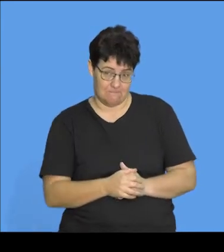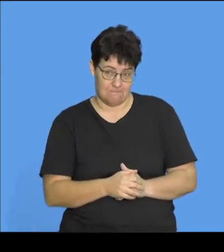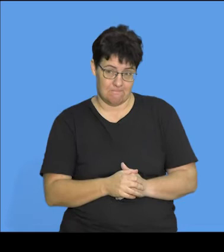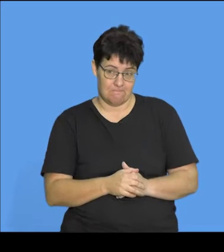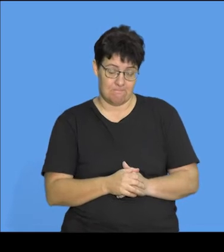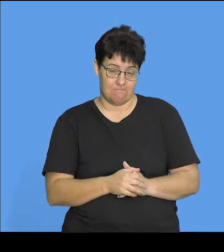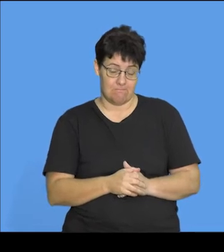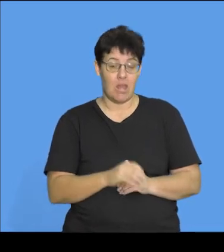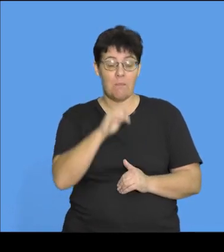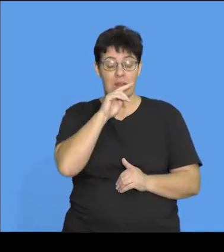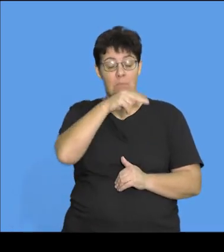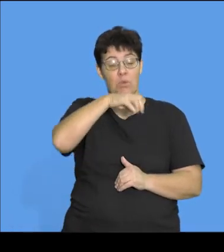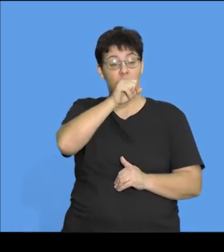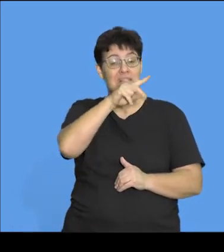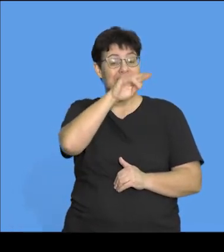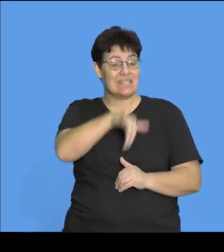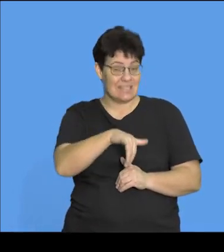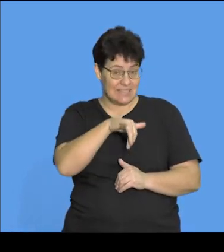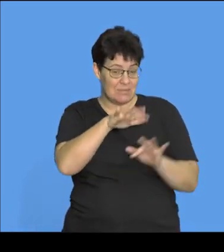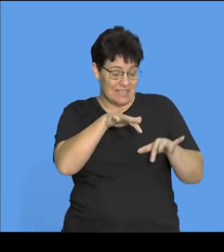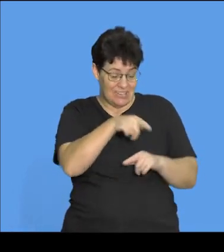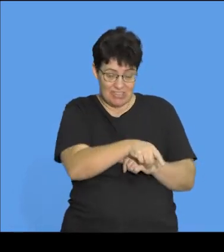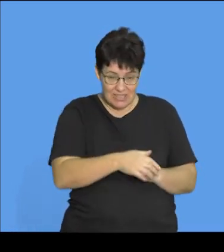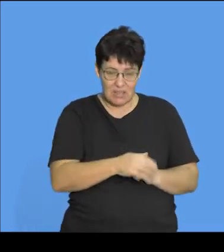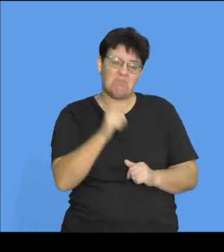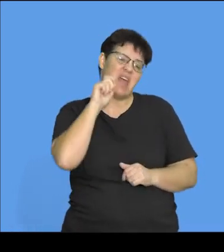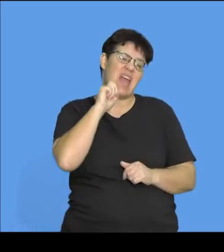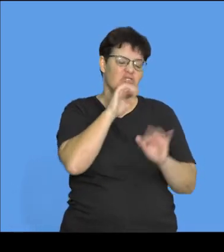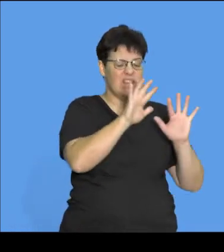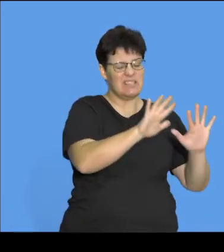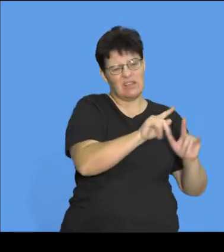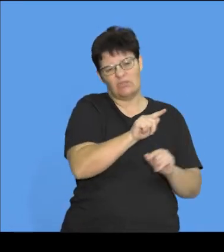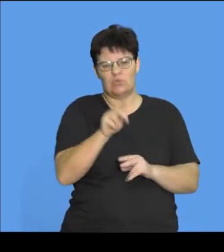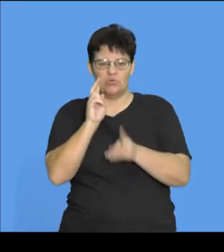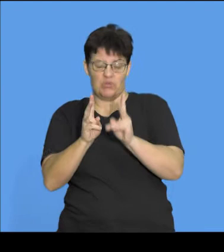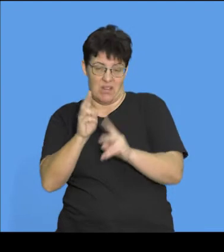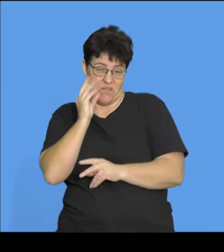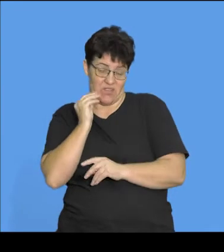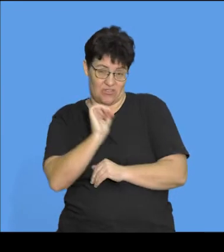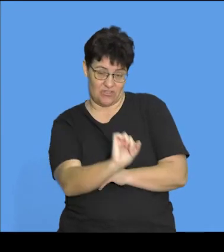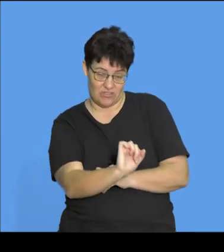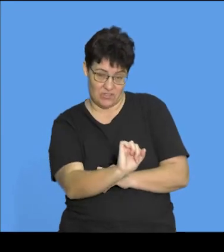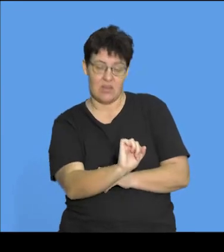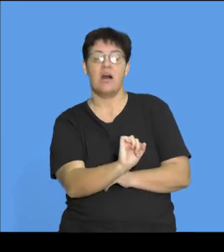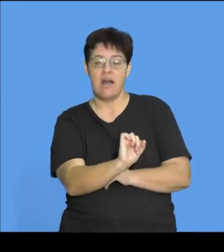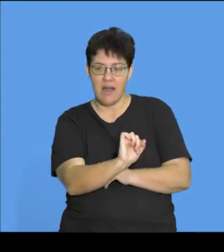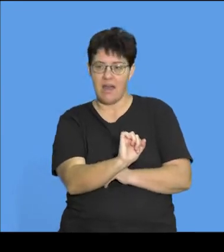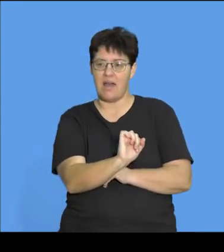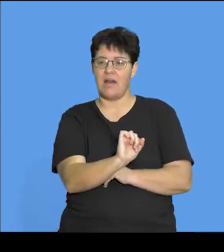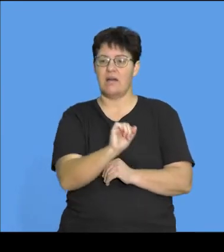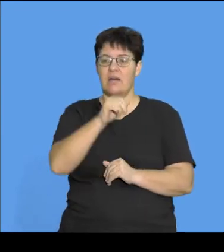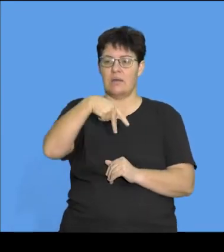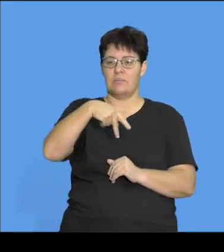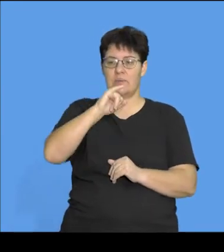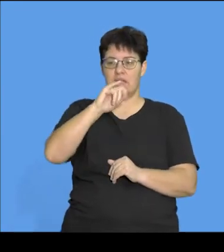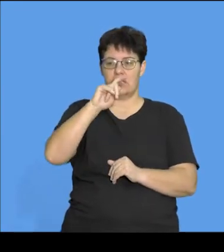At puberty, we see that between the ages of 10 to 12 years, the pituitary gland starts to